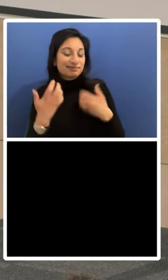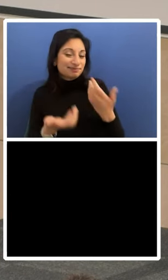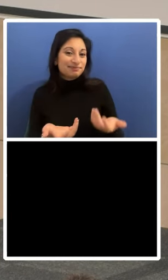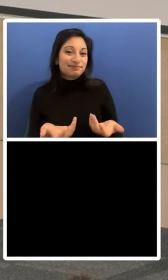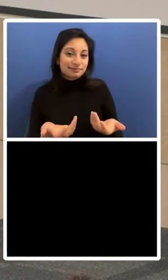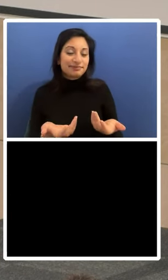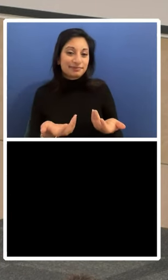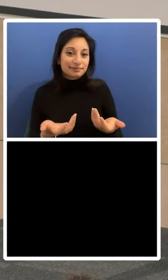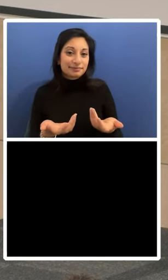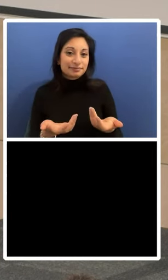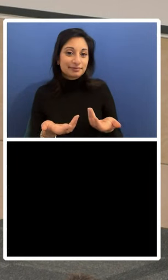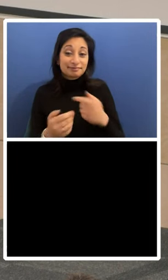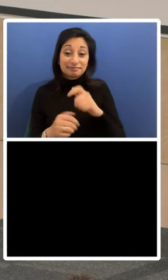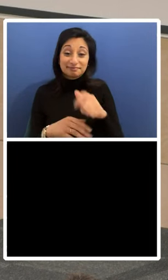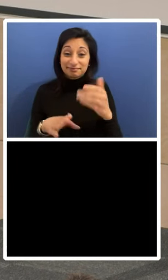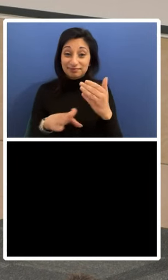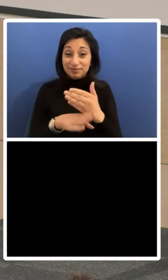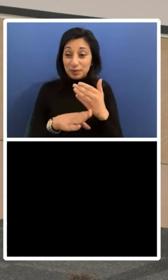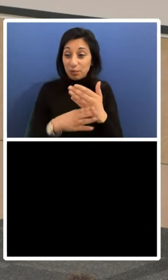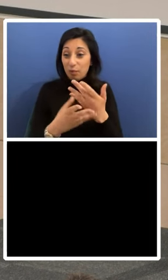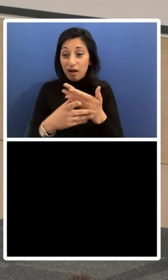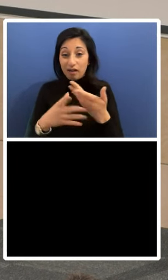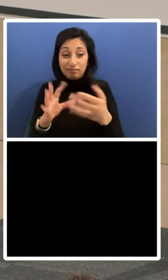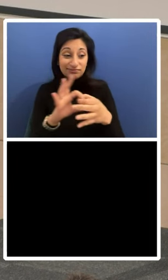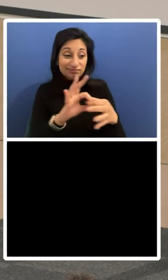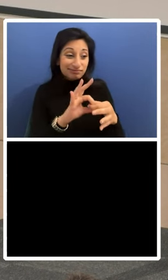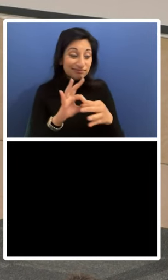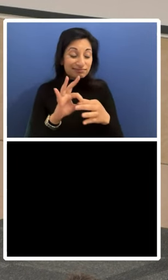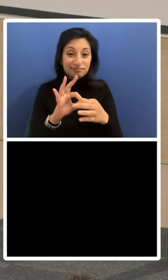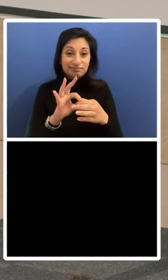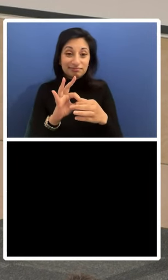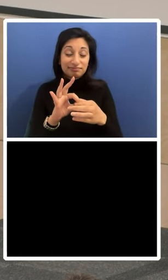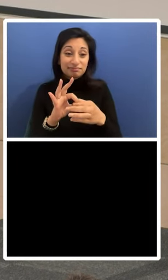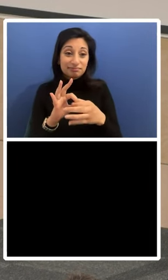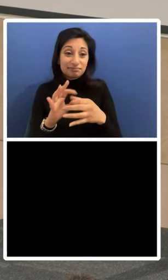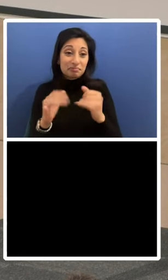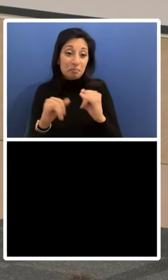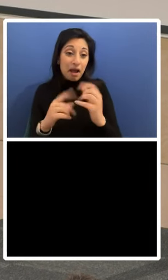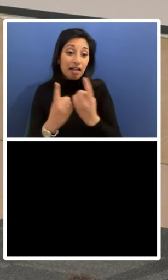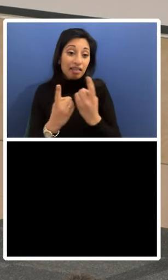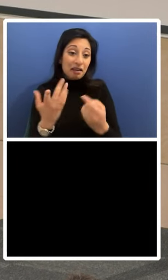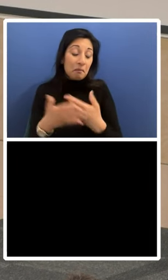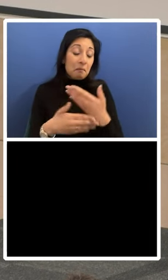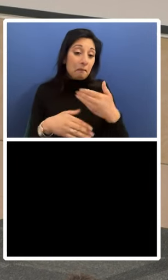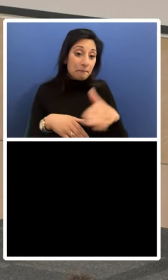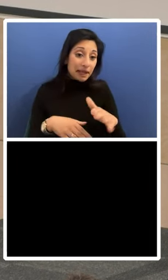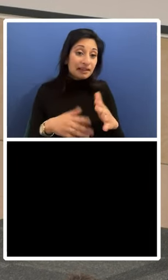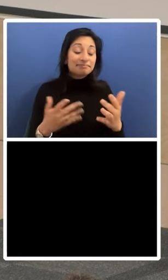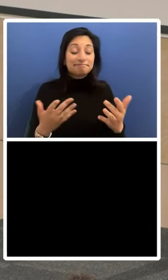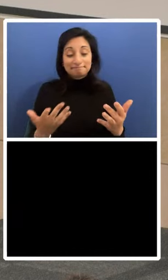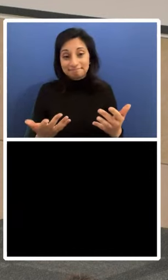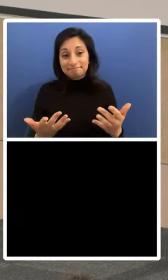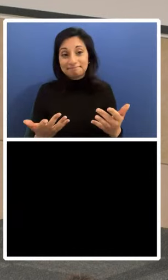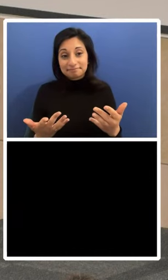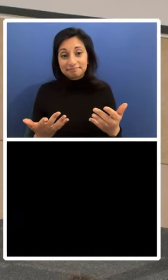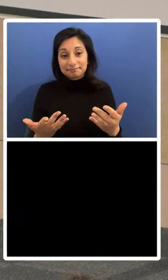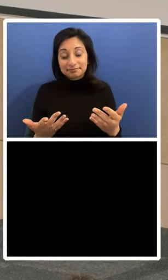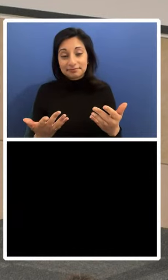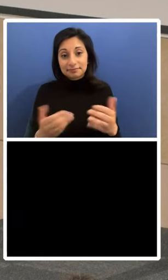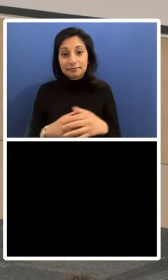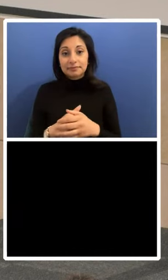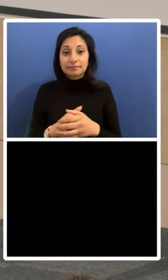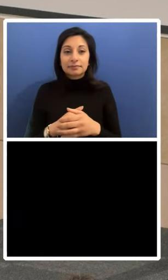And, yeah, a lot of these people did bad things. But there's moments when they show